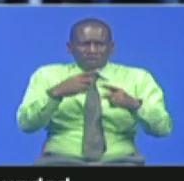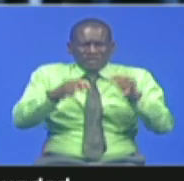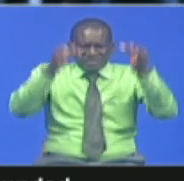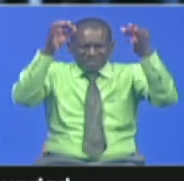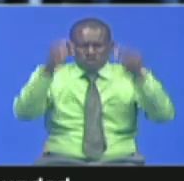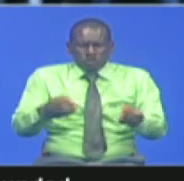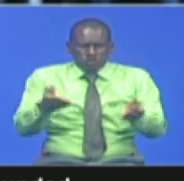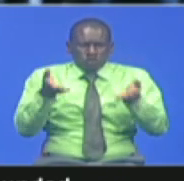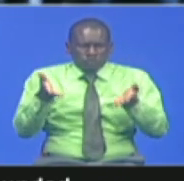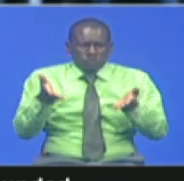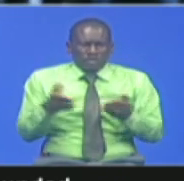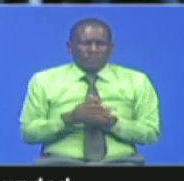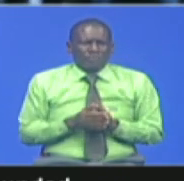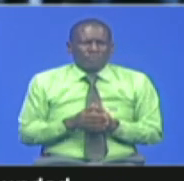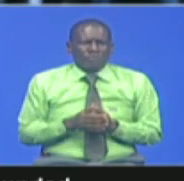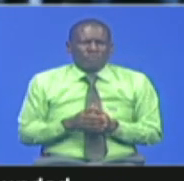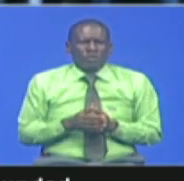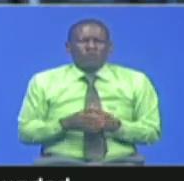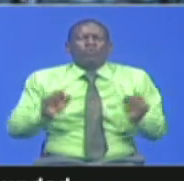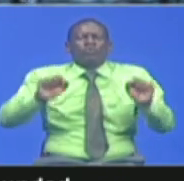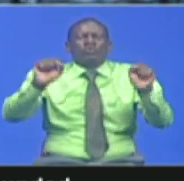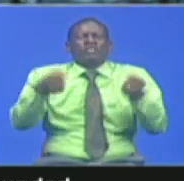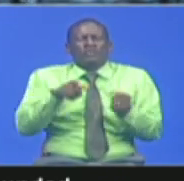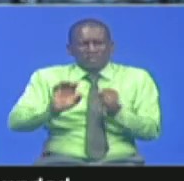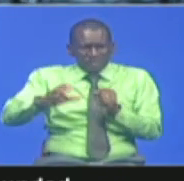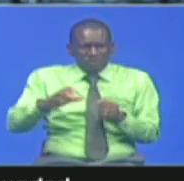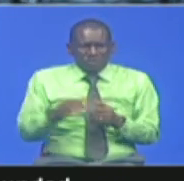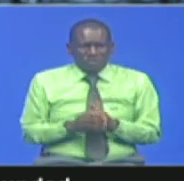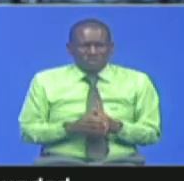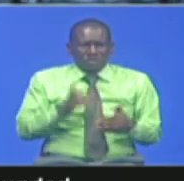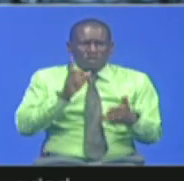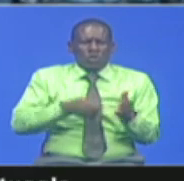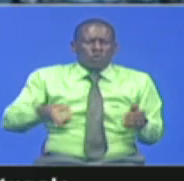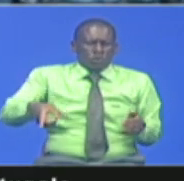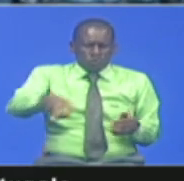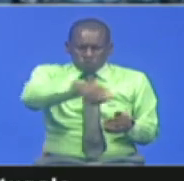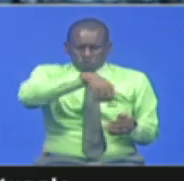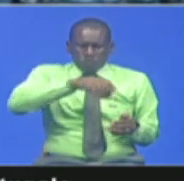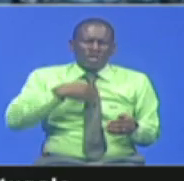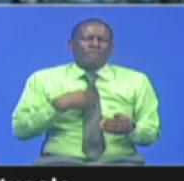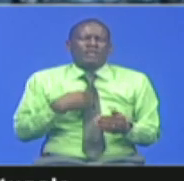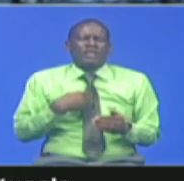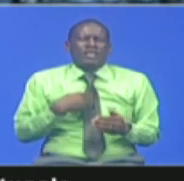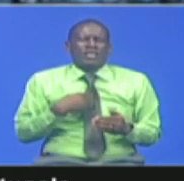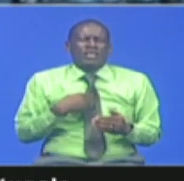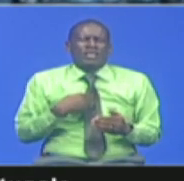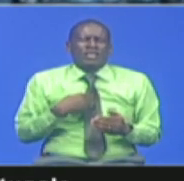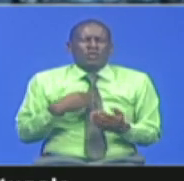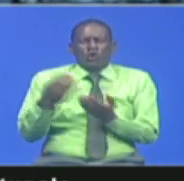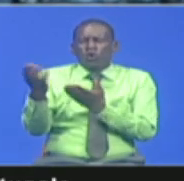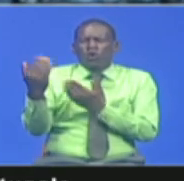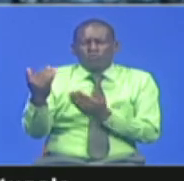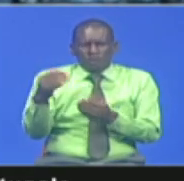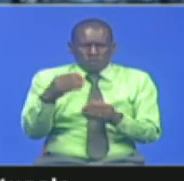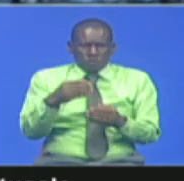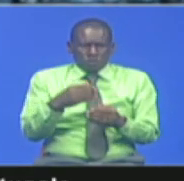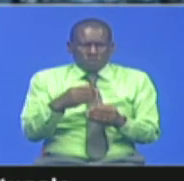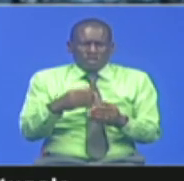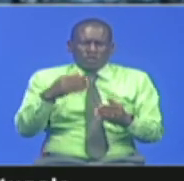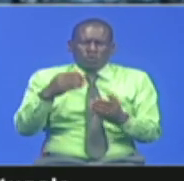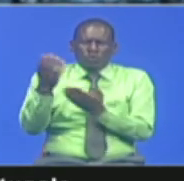leo ni kukomboa kaunti hii. What we have been yearning for is the end of